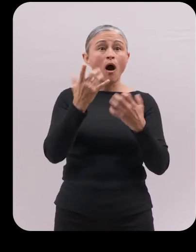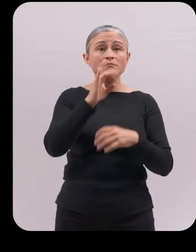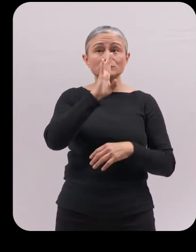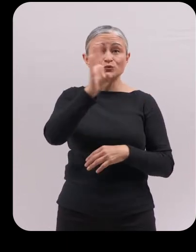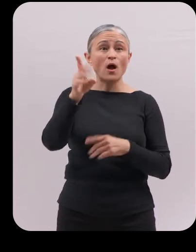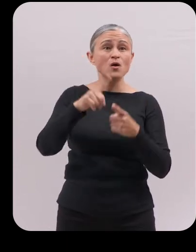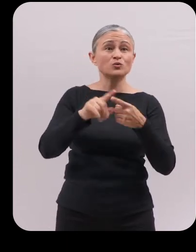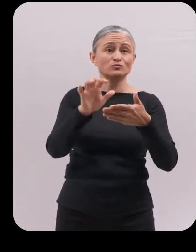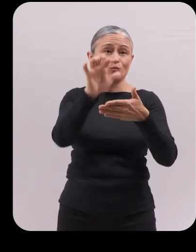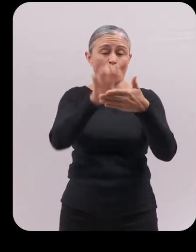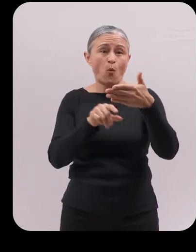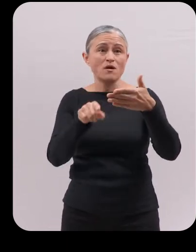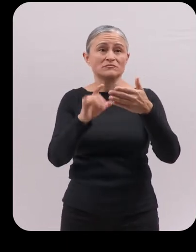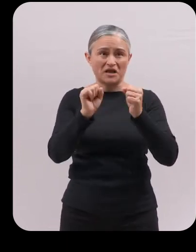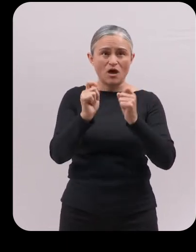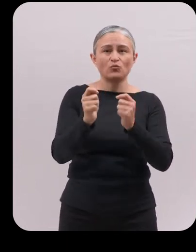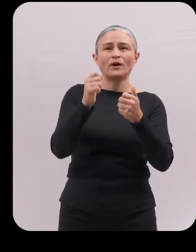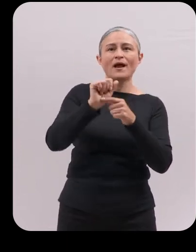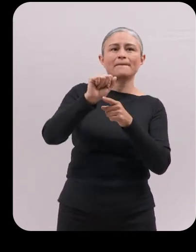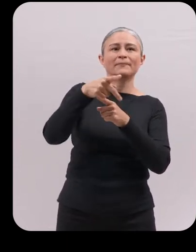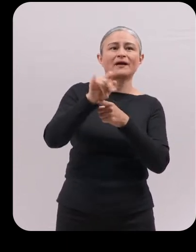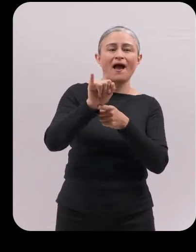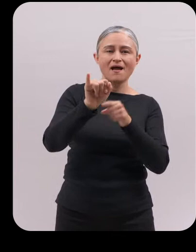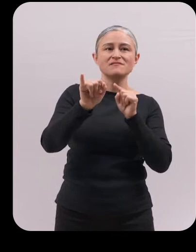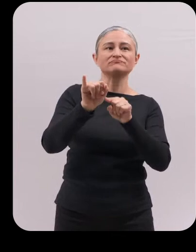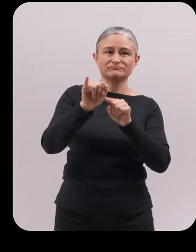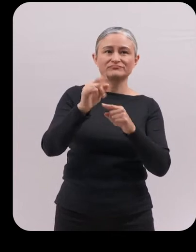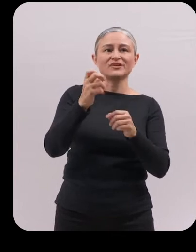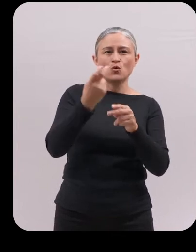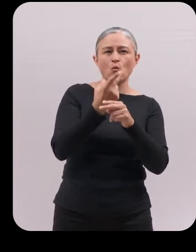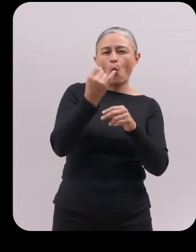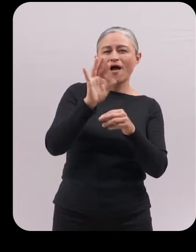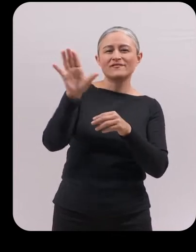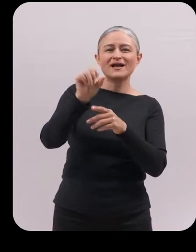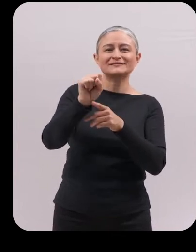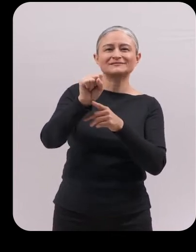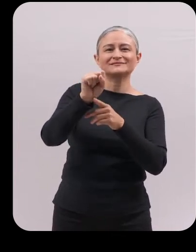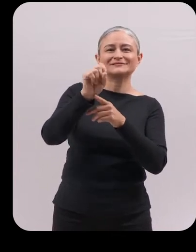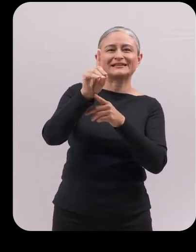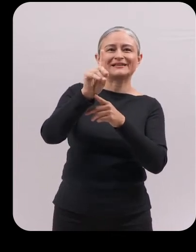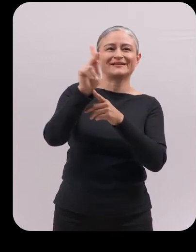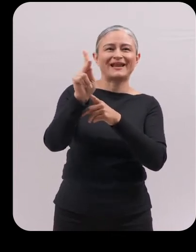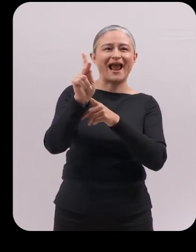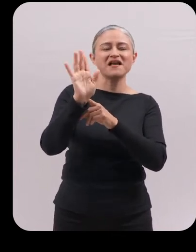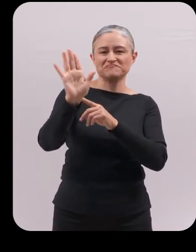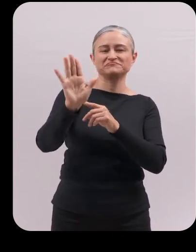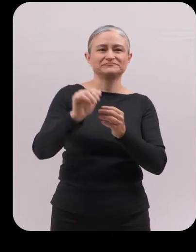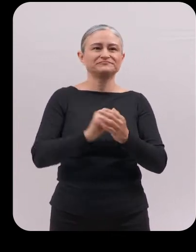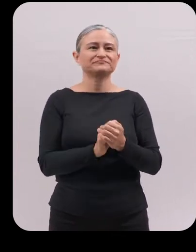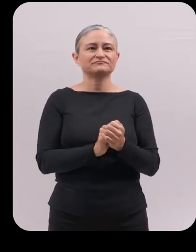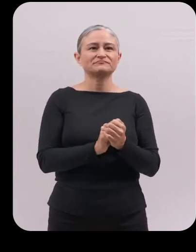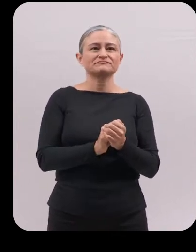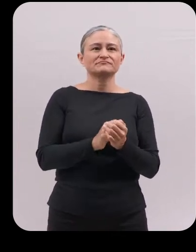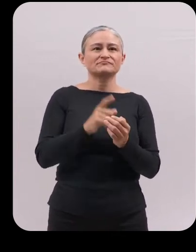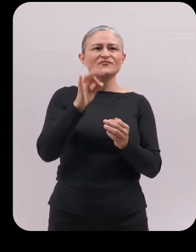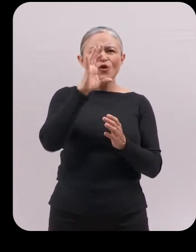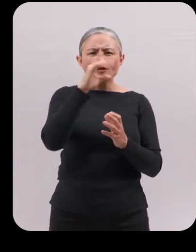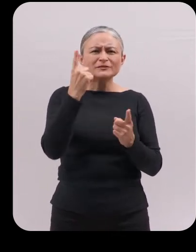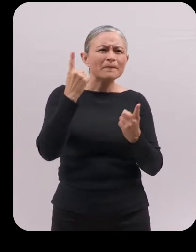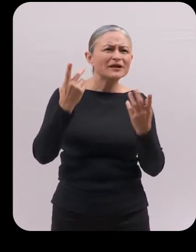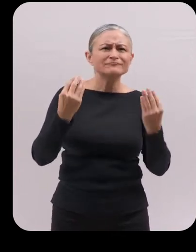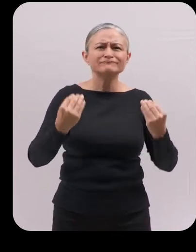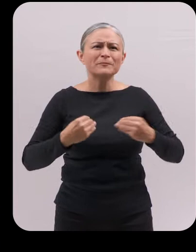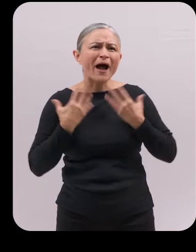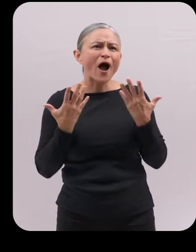you can quickly grab an API key here to use with one of our many SDKs. If you're looking for some